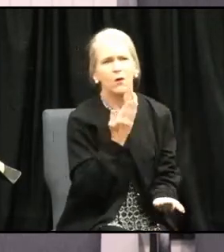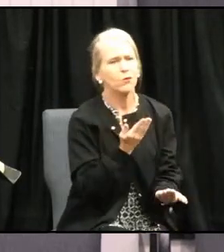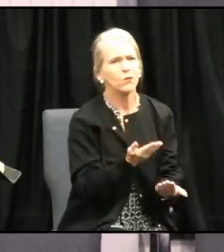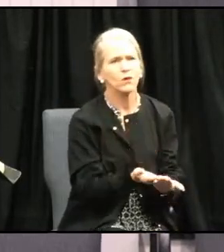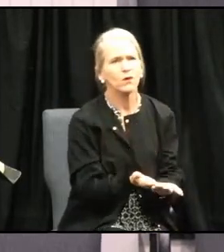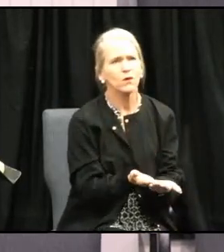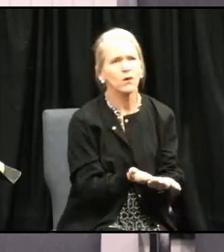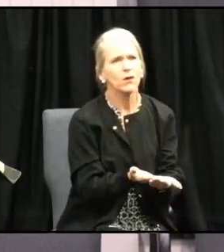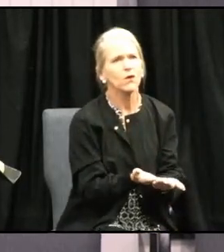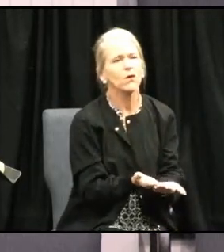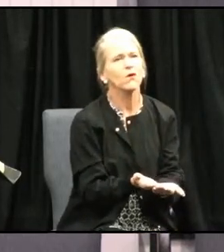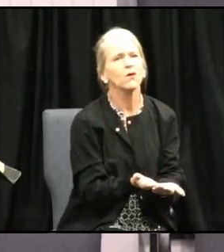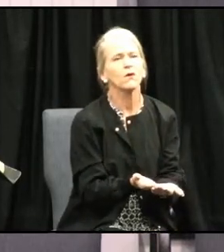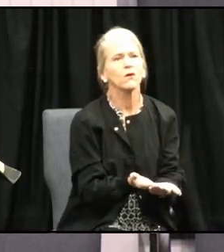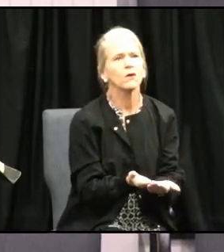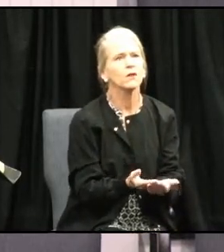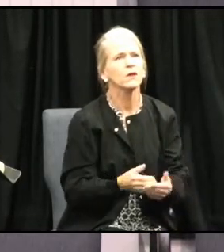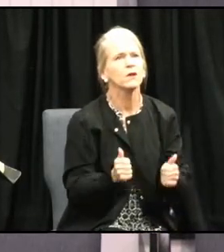So